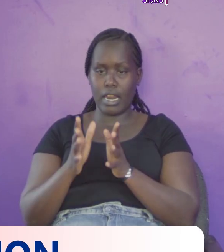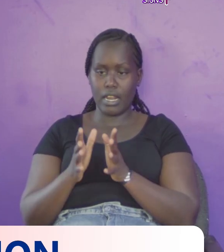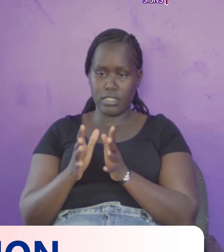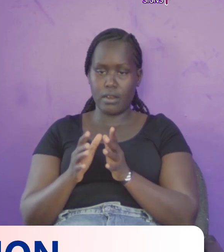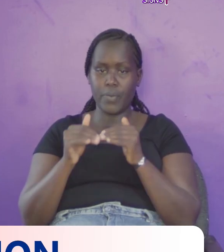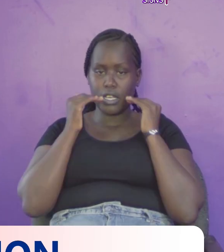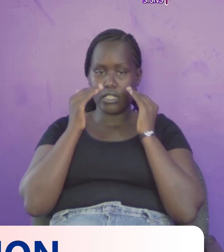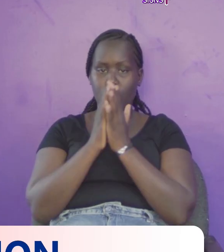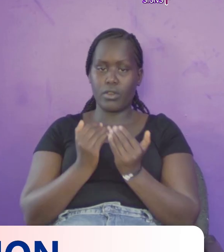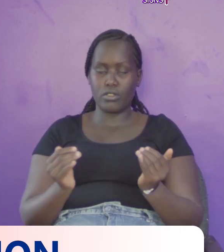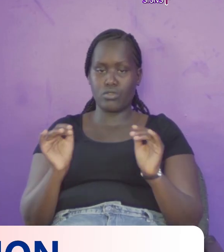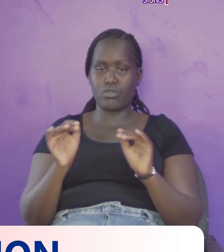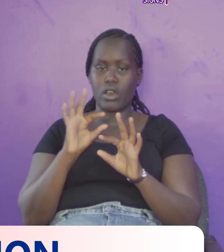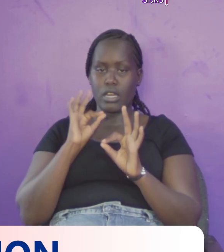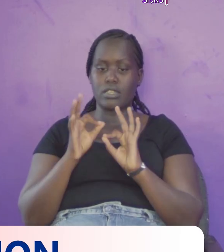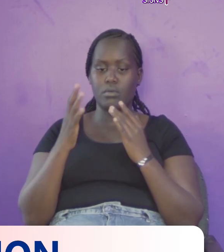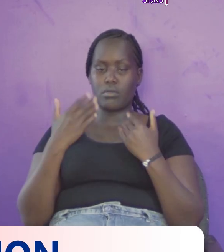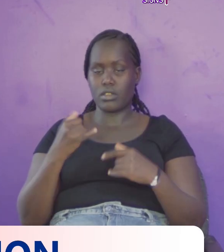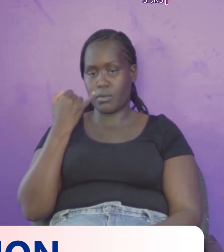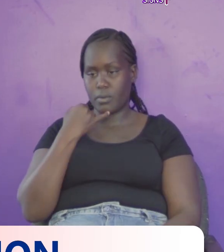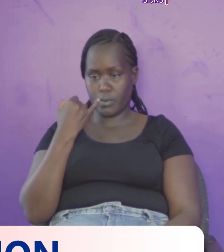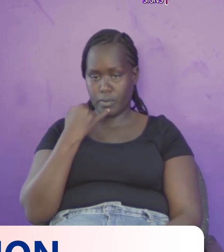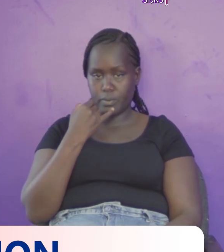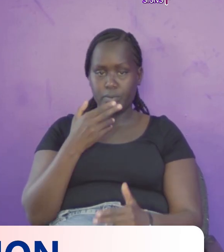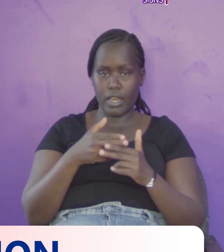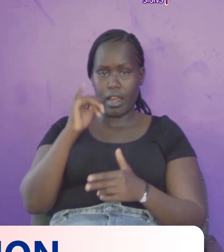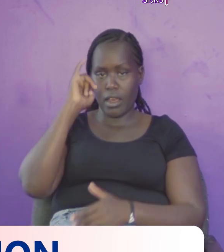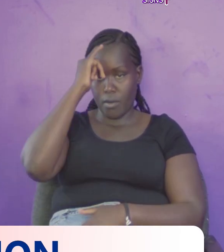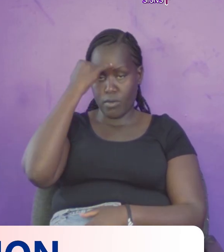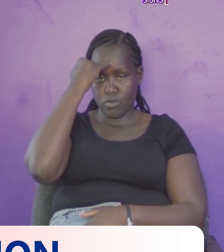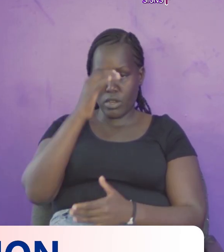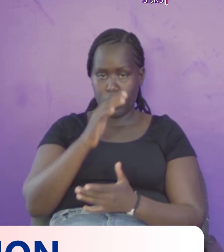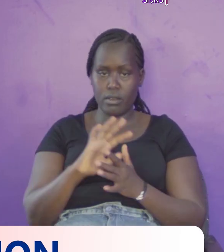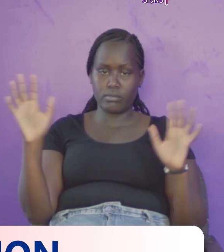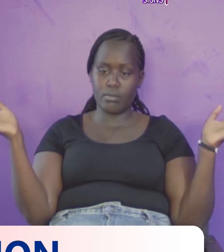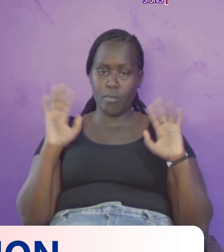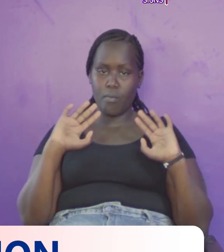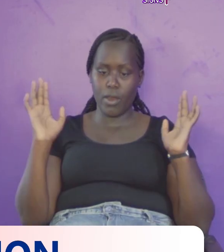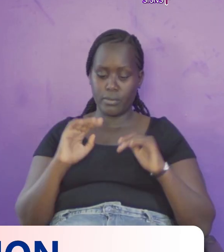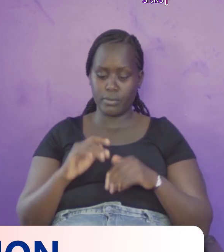interpreter has been Irene Chebiot. My name is Jonas Simba. Bye.